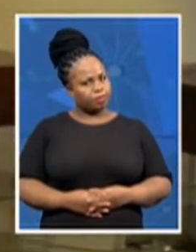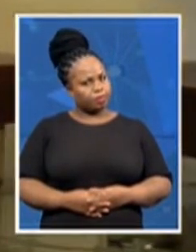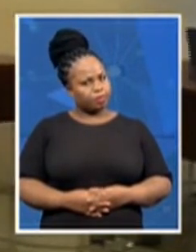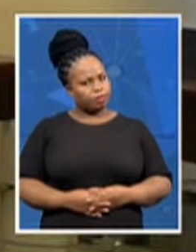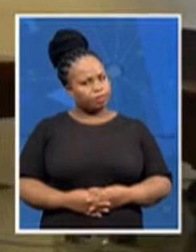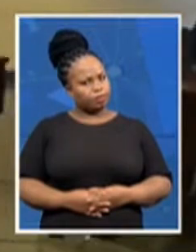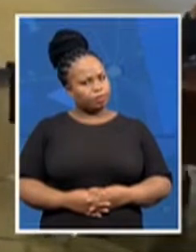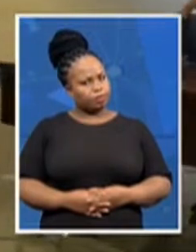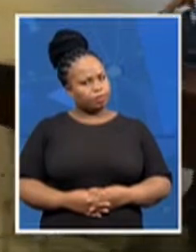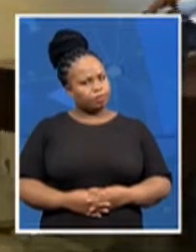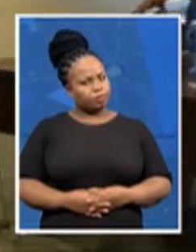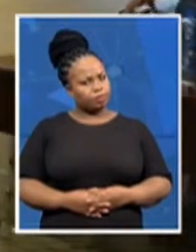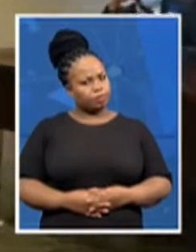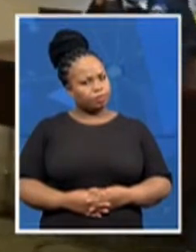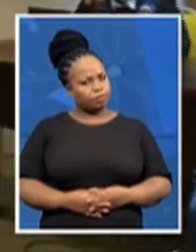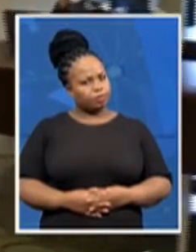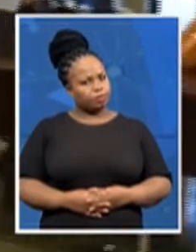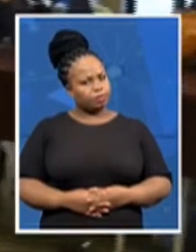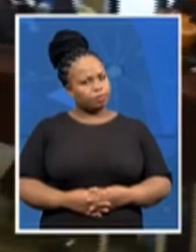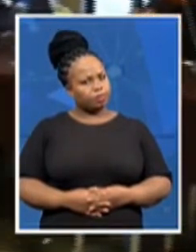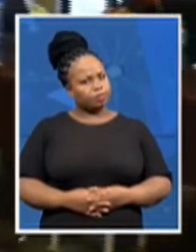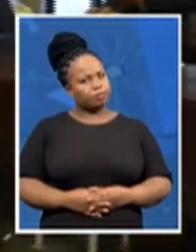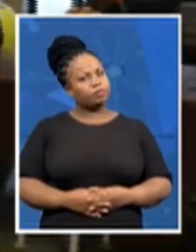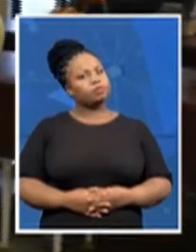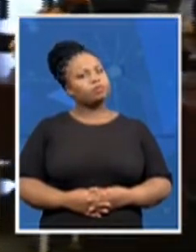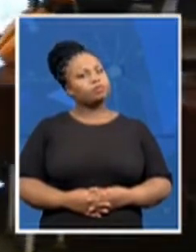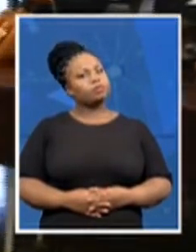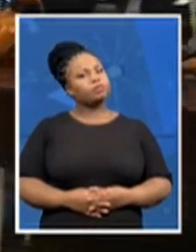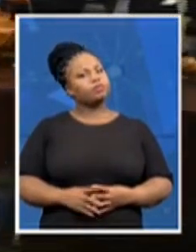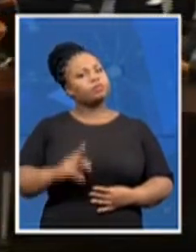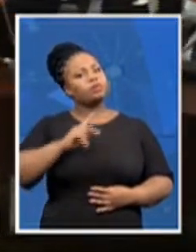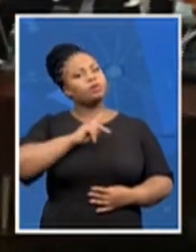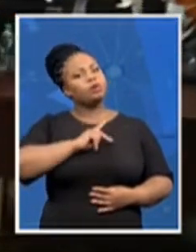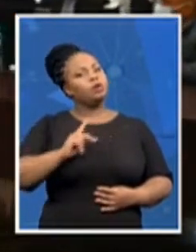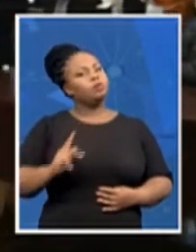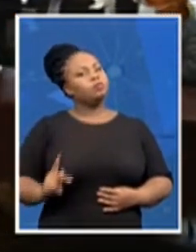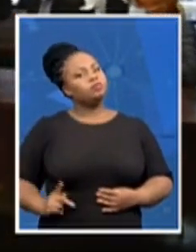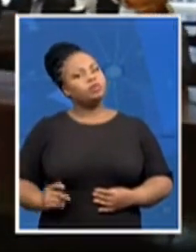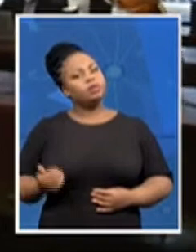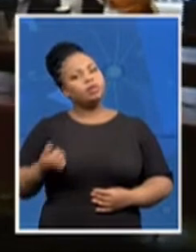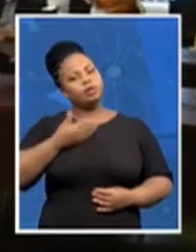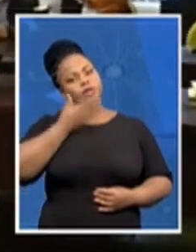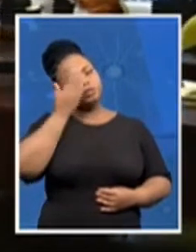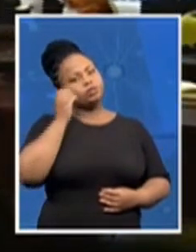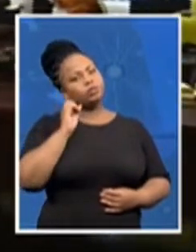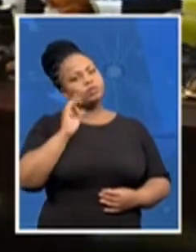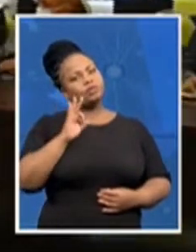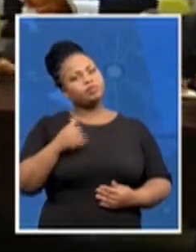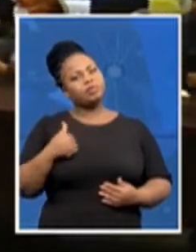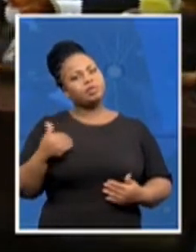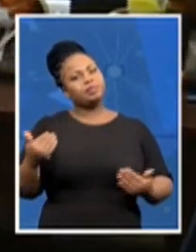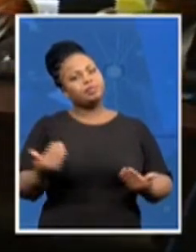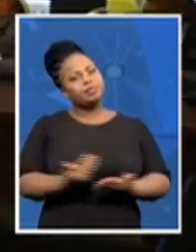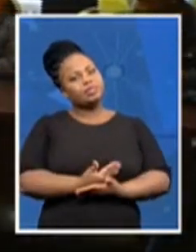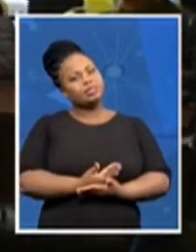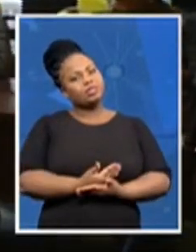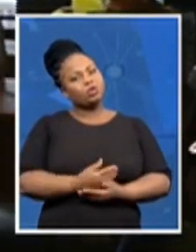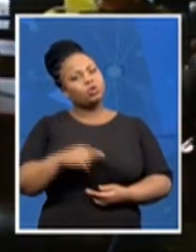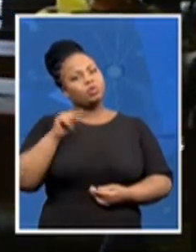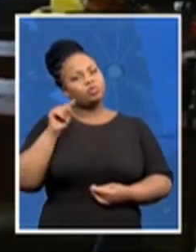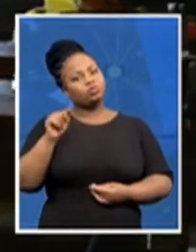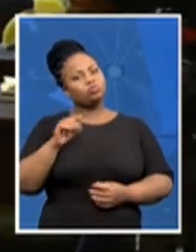give us more detail, really, on the kind of assistance that your